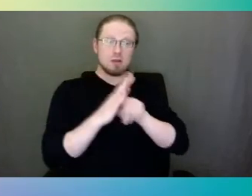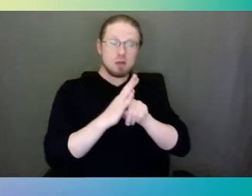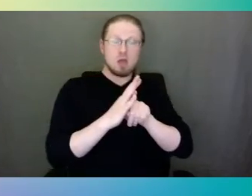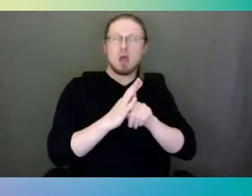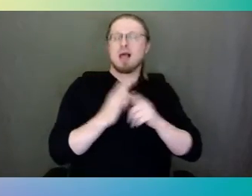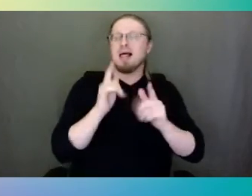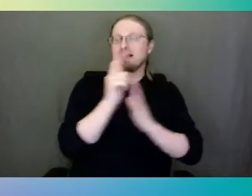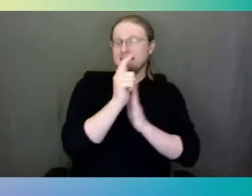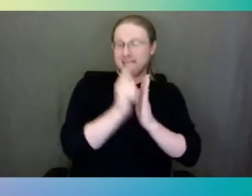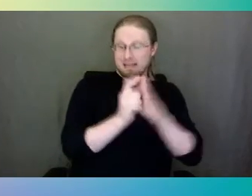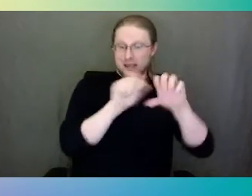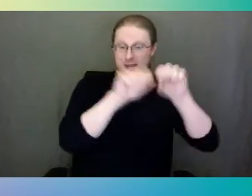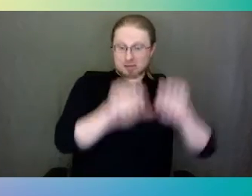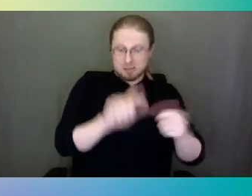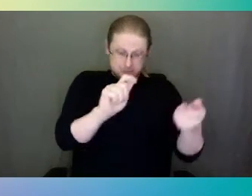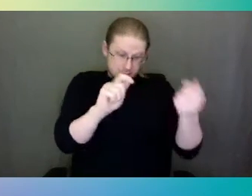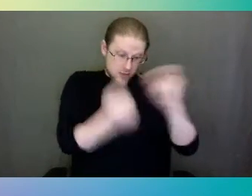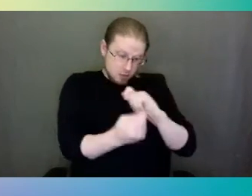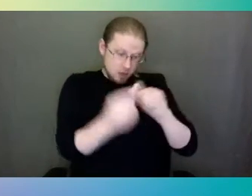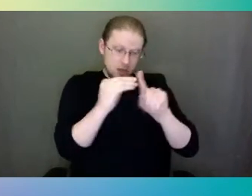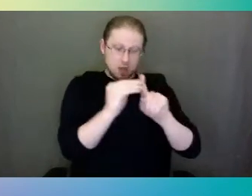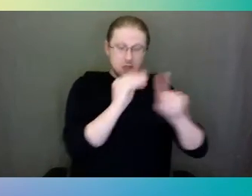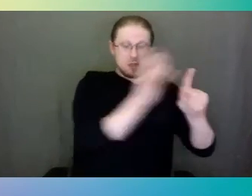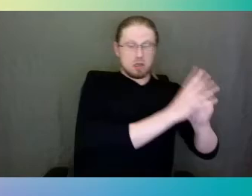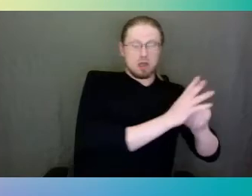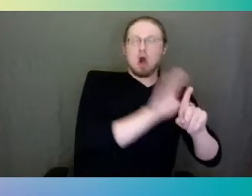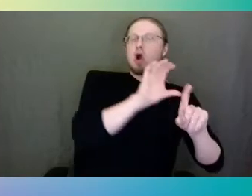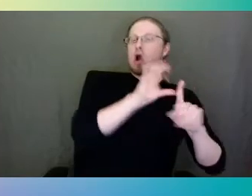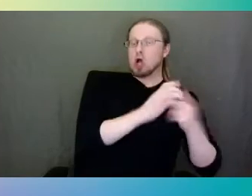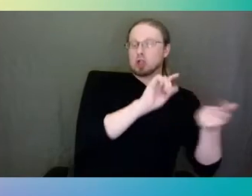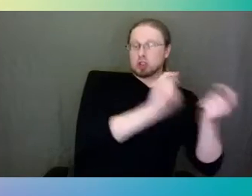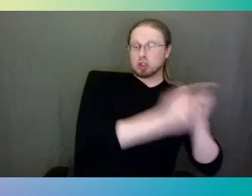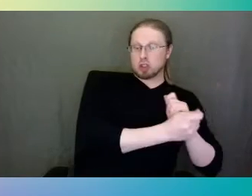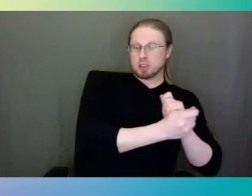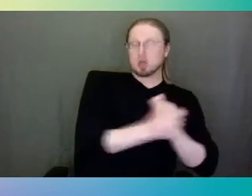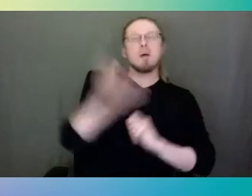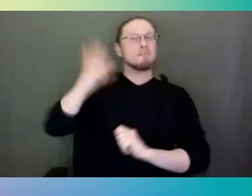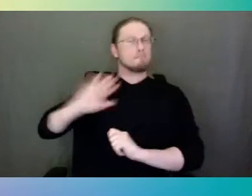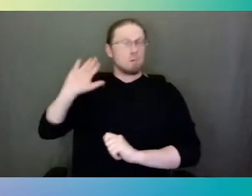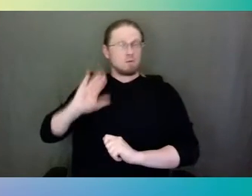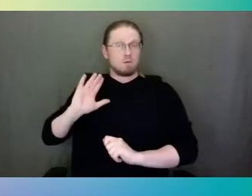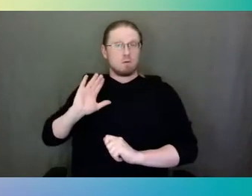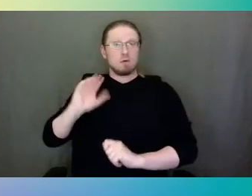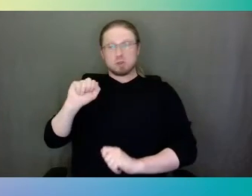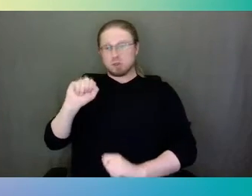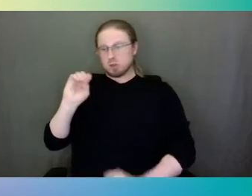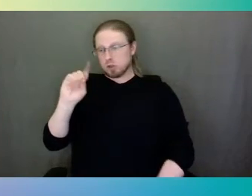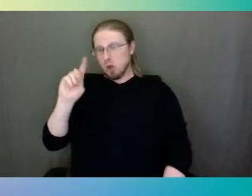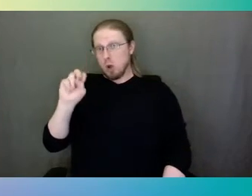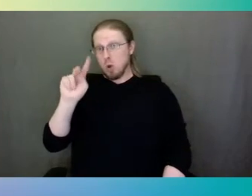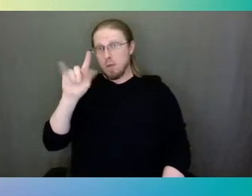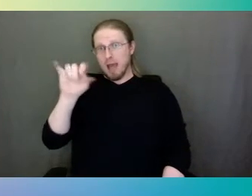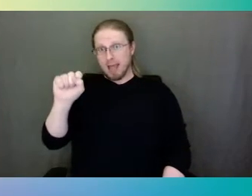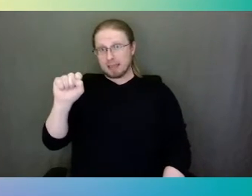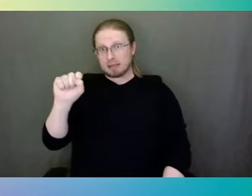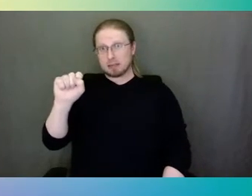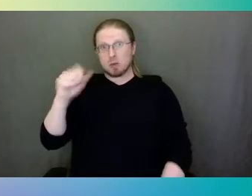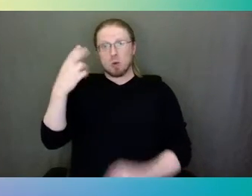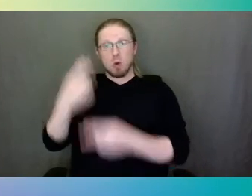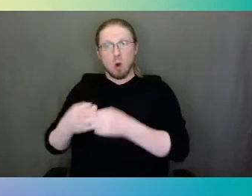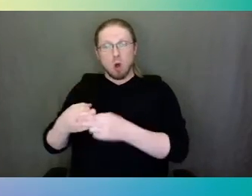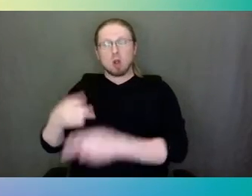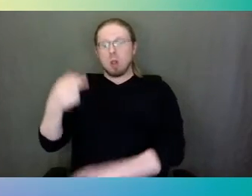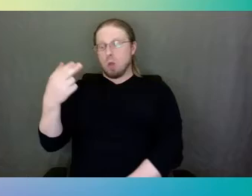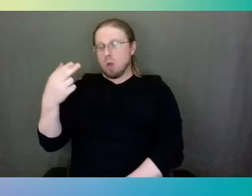to change in the culture. So all of a sudden, sodomites were identified as homosexual men. Big